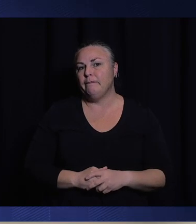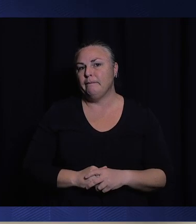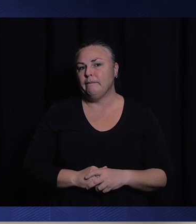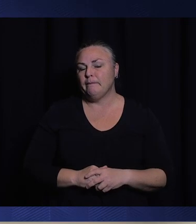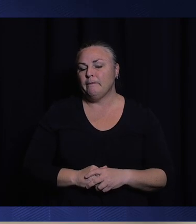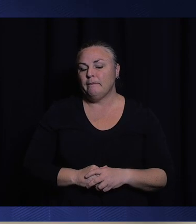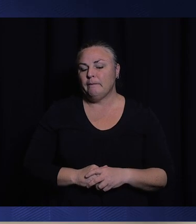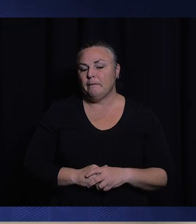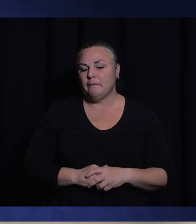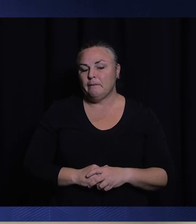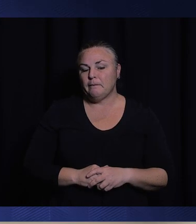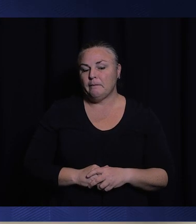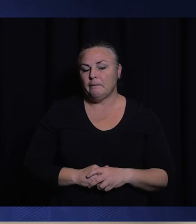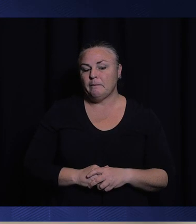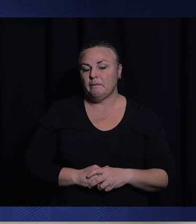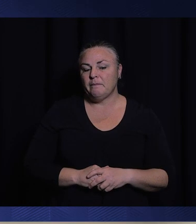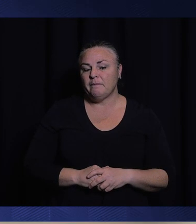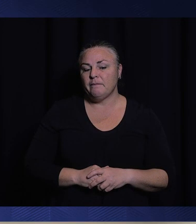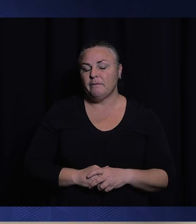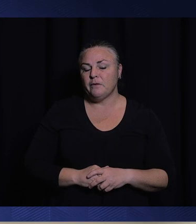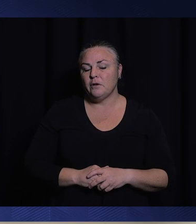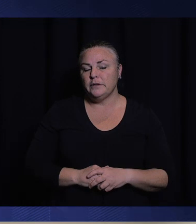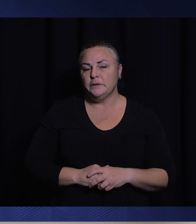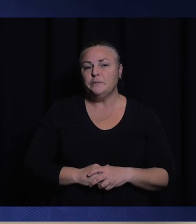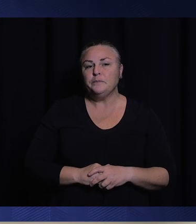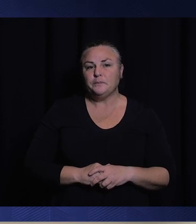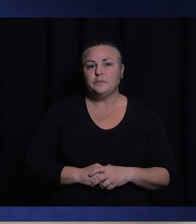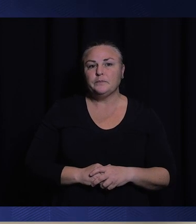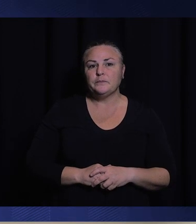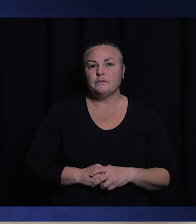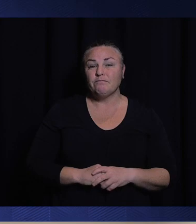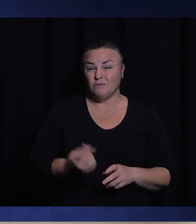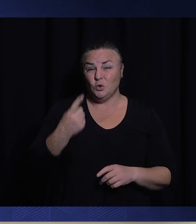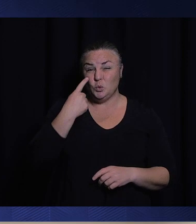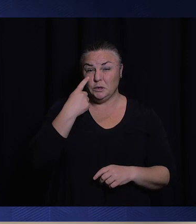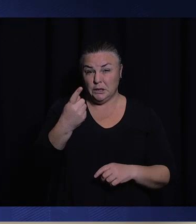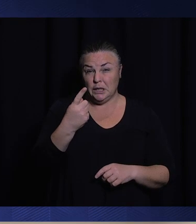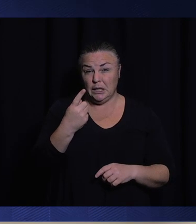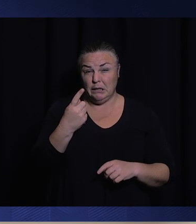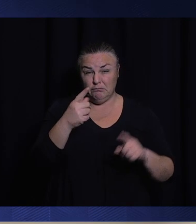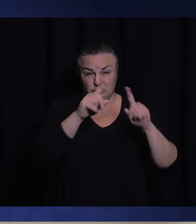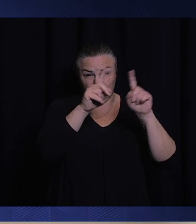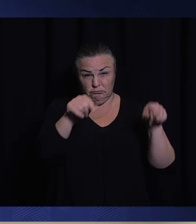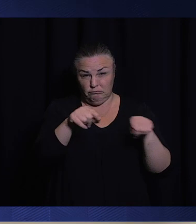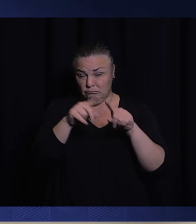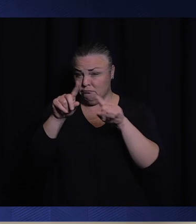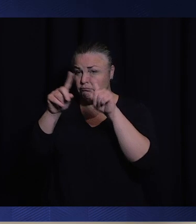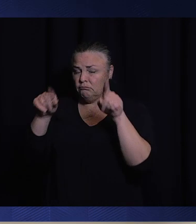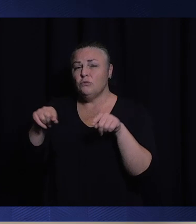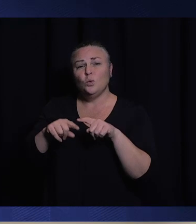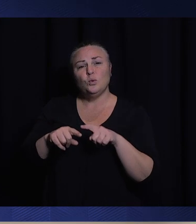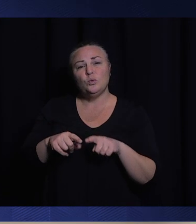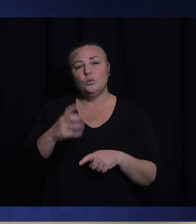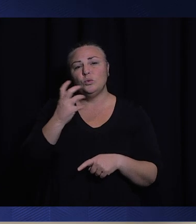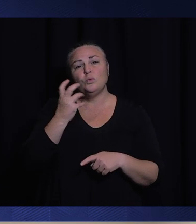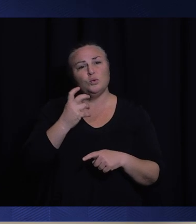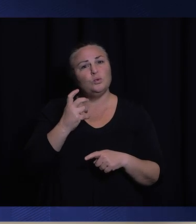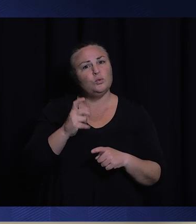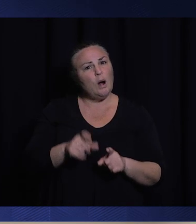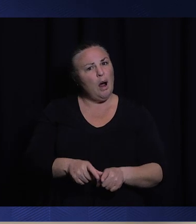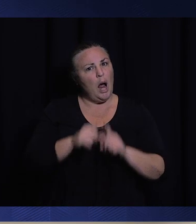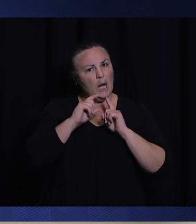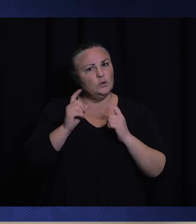As we move towards the interface with areas of significant land use changes, such as agricultural and